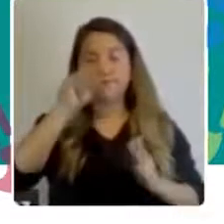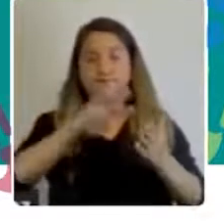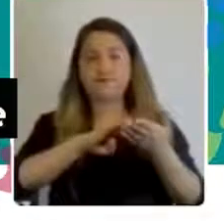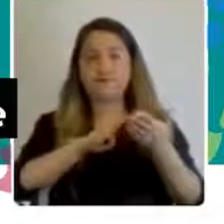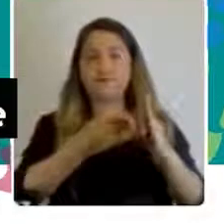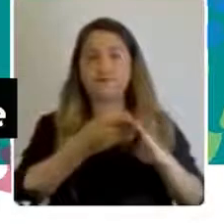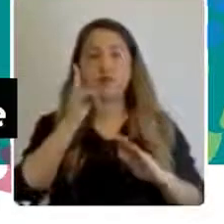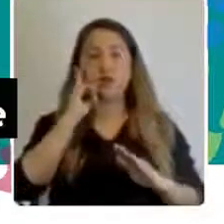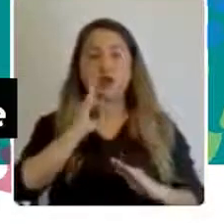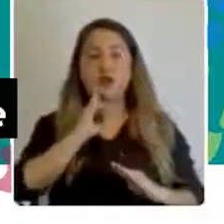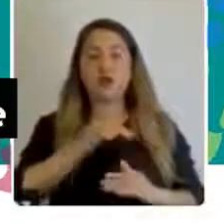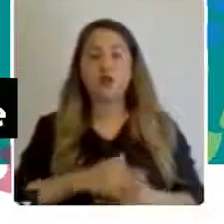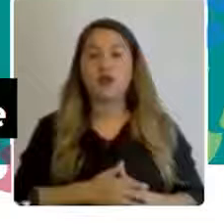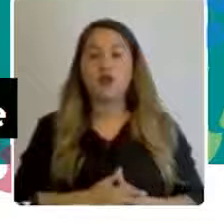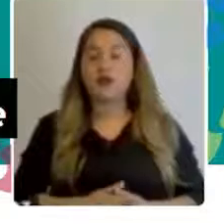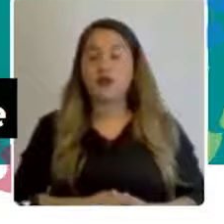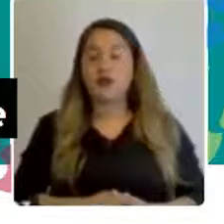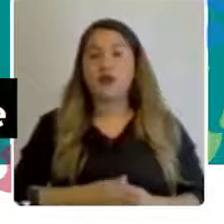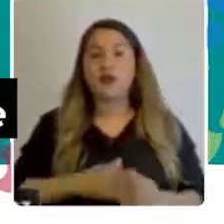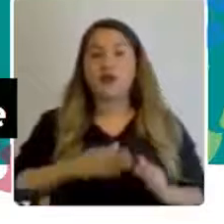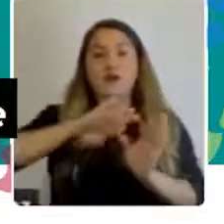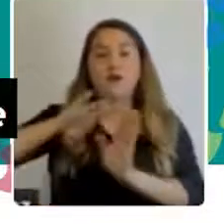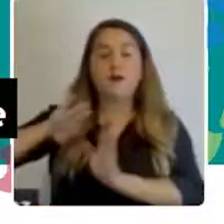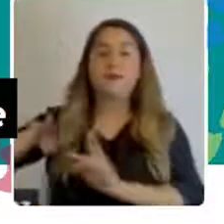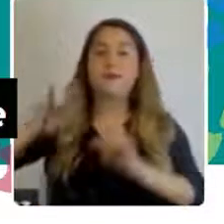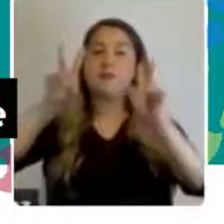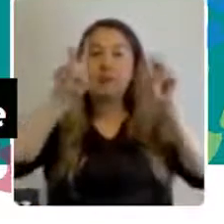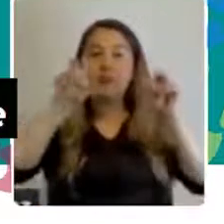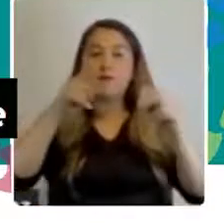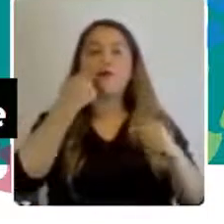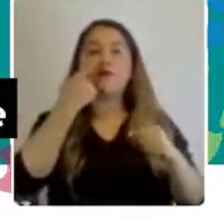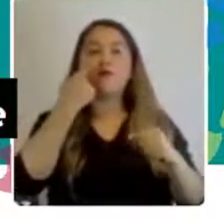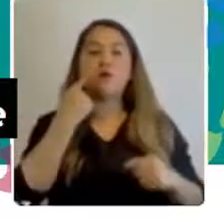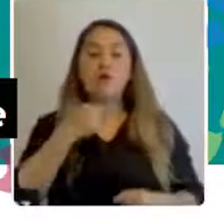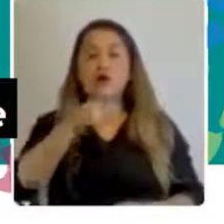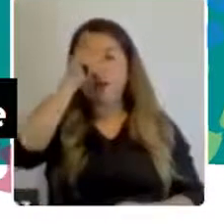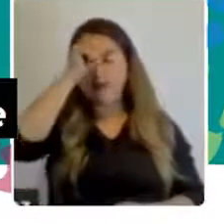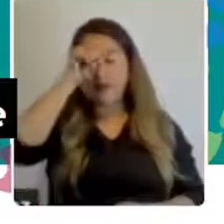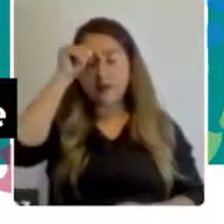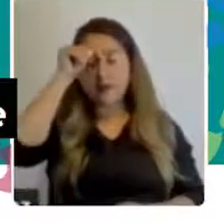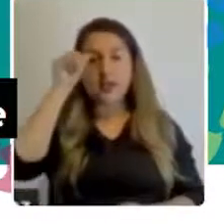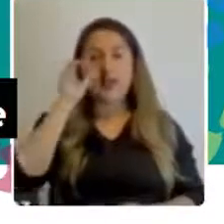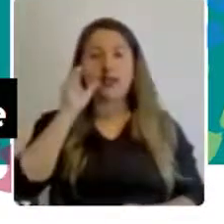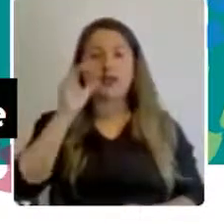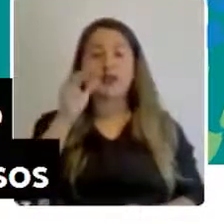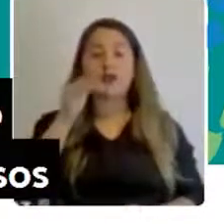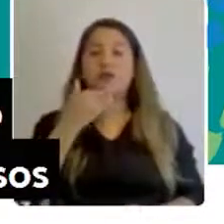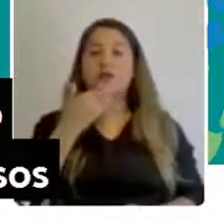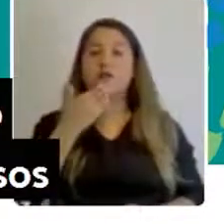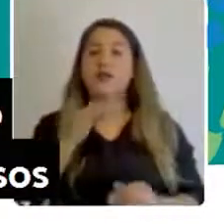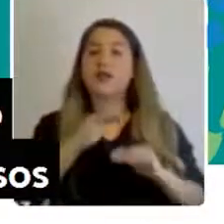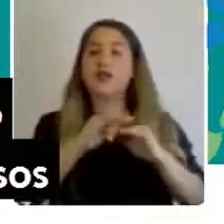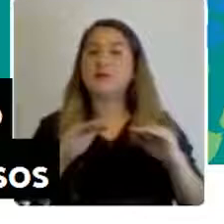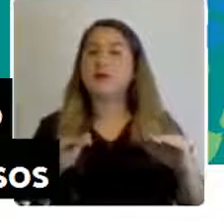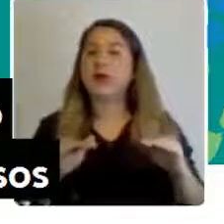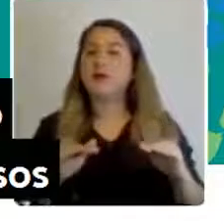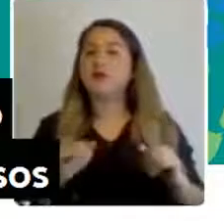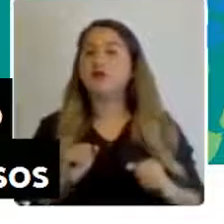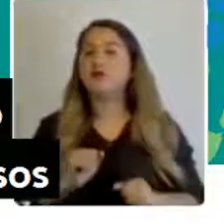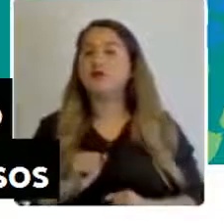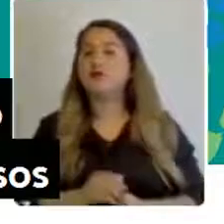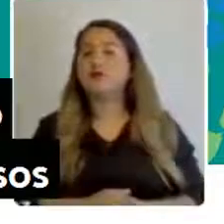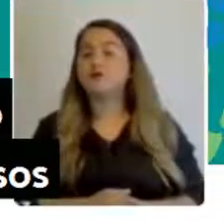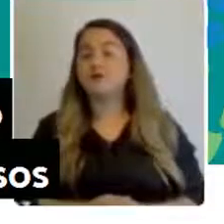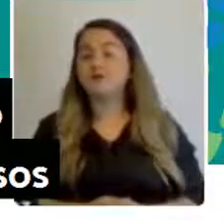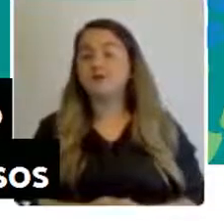trials and ending up with approximately one approved FDA drug. So you can see the length